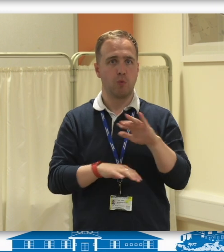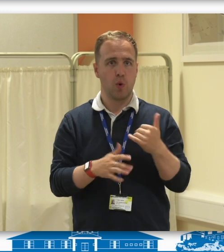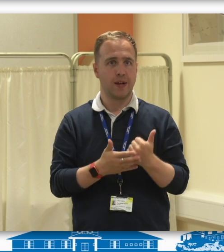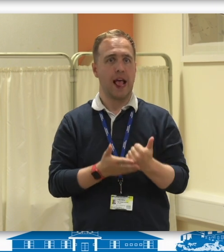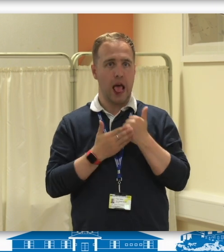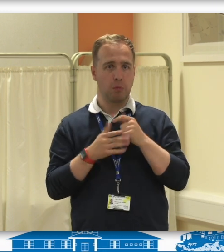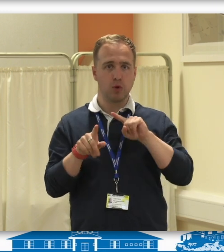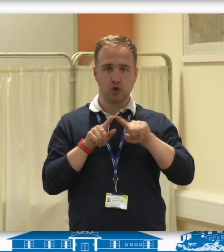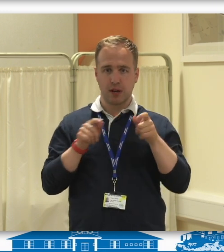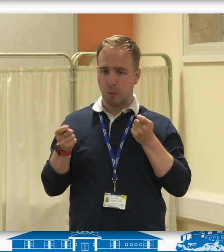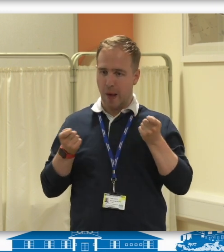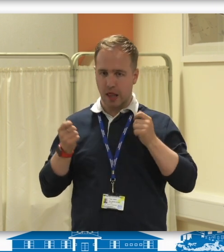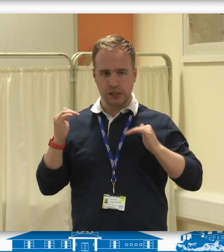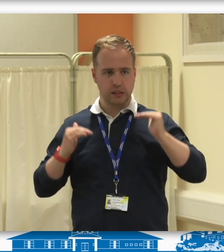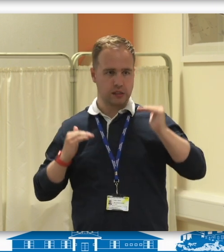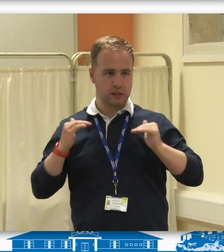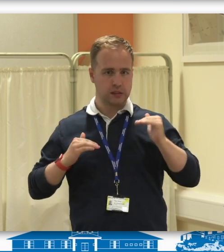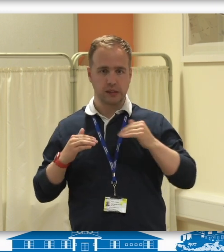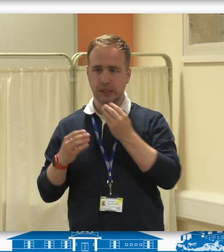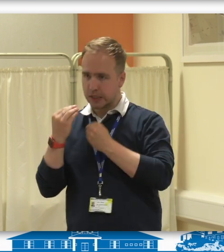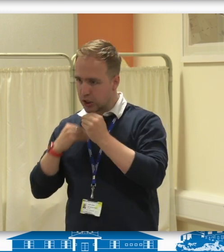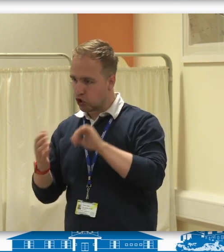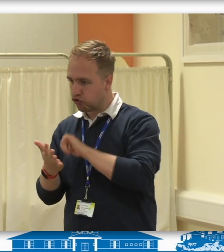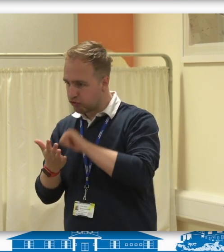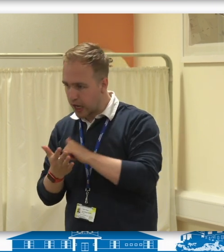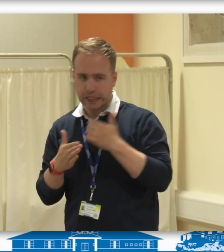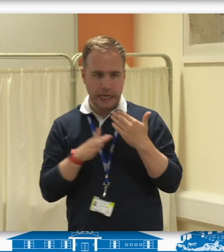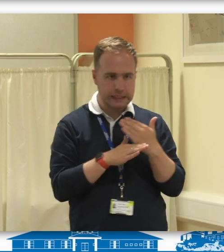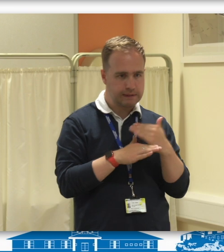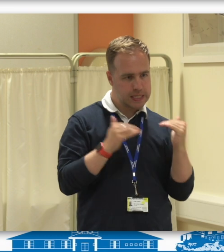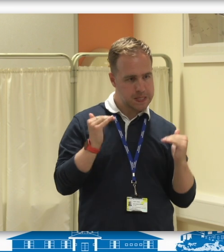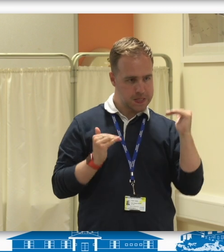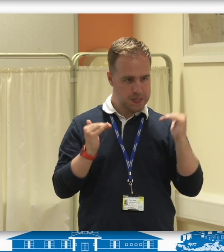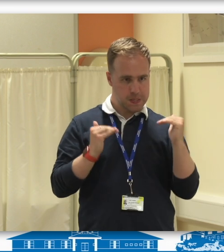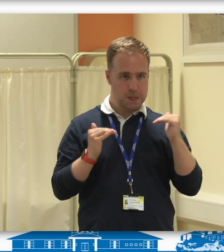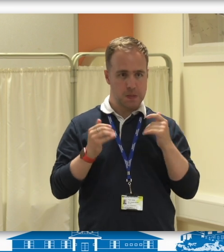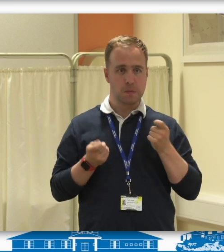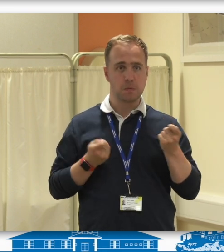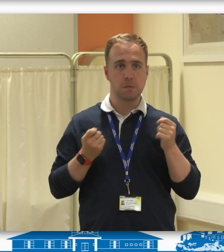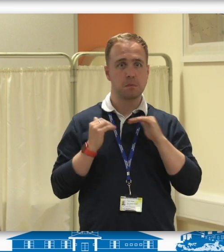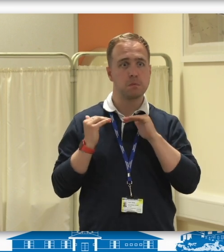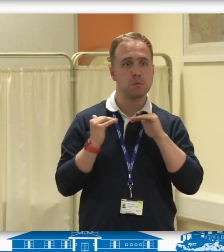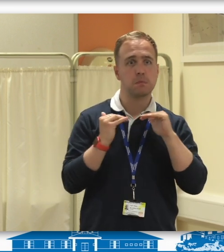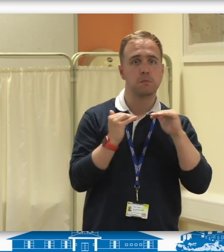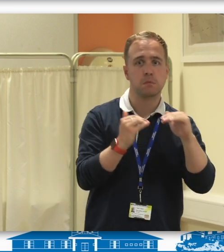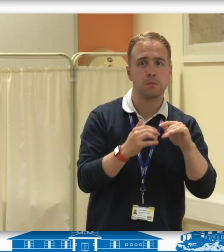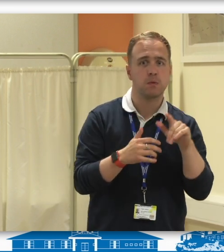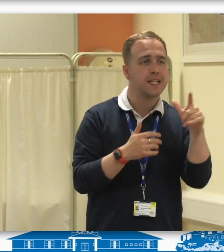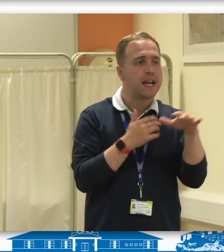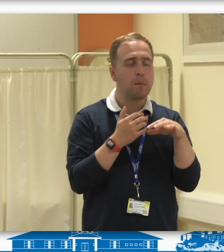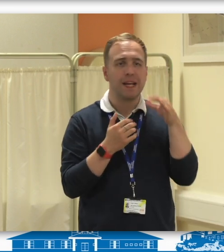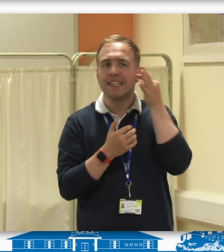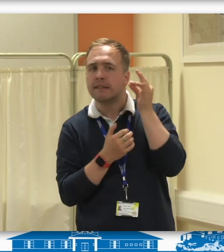But balancing activities and fueling myself properly can help me stabilise it. She gave me small practical tools that made a big